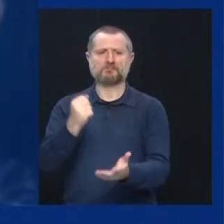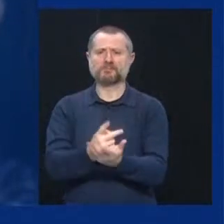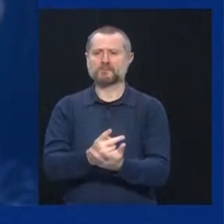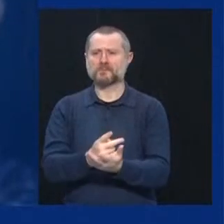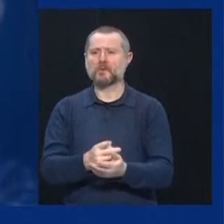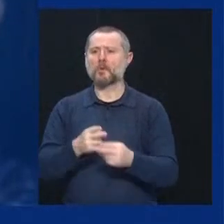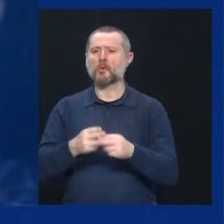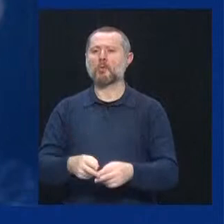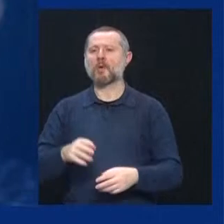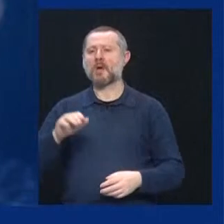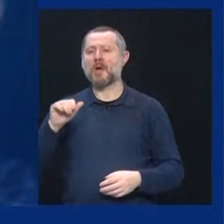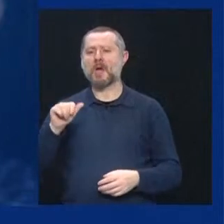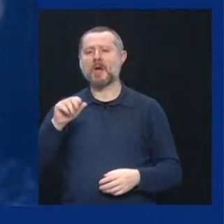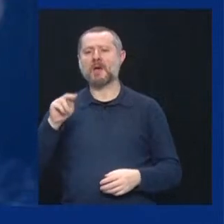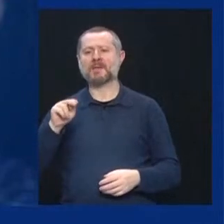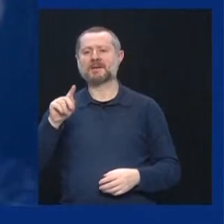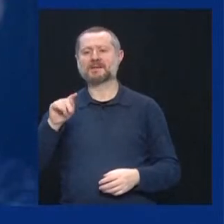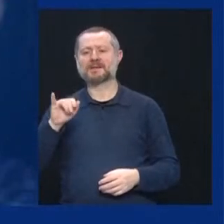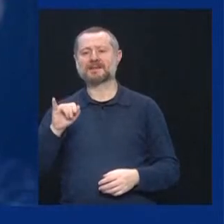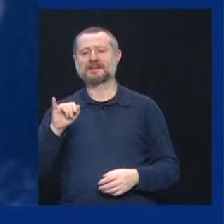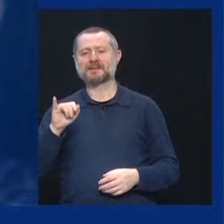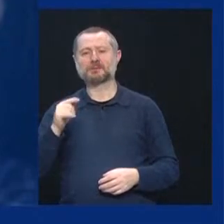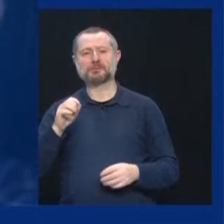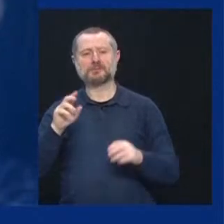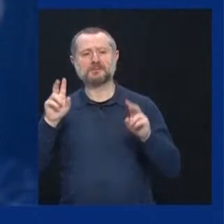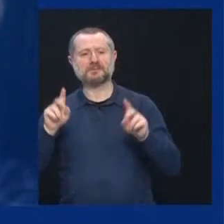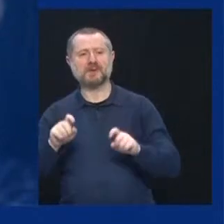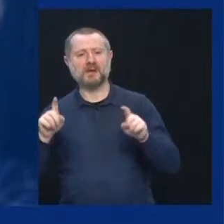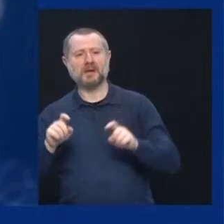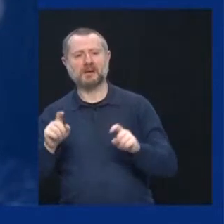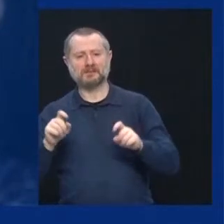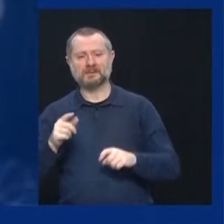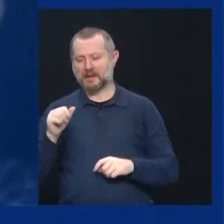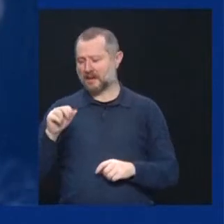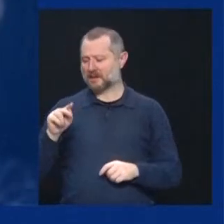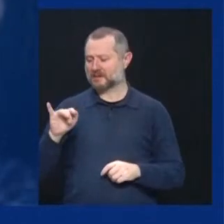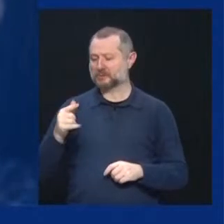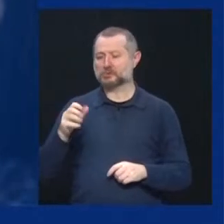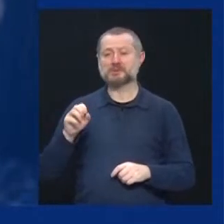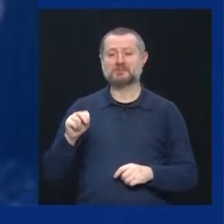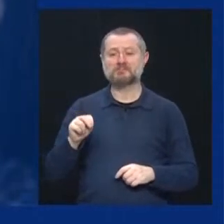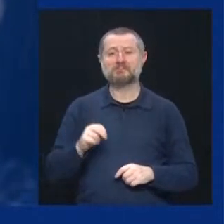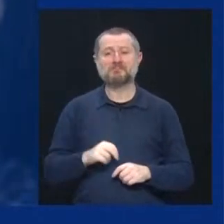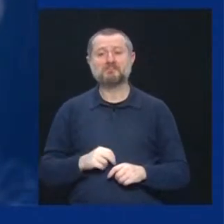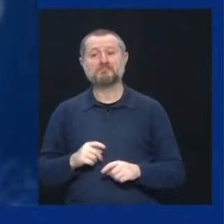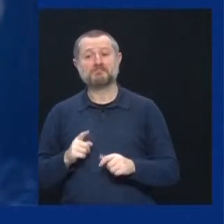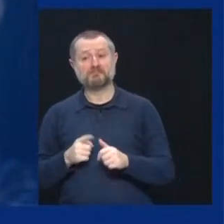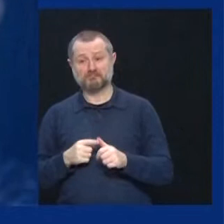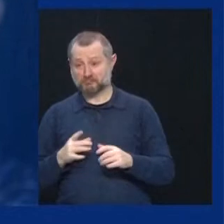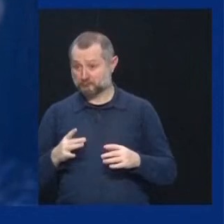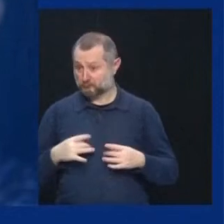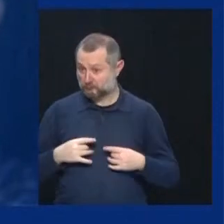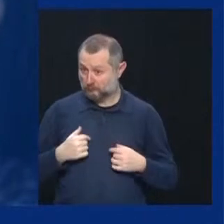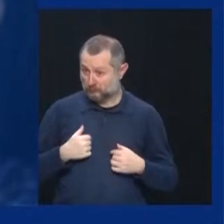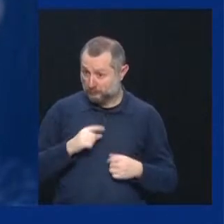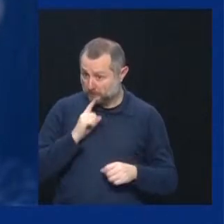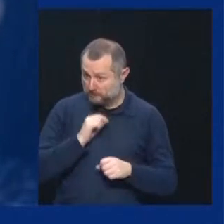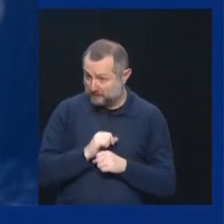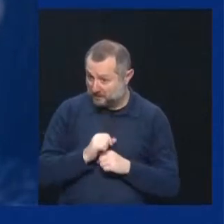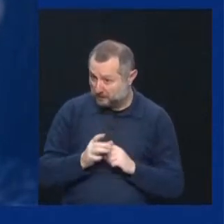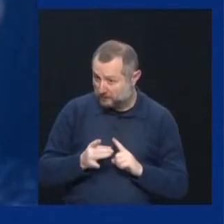you peace of mind. You know, everybody wants to know, do I have COVID? Am